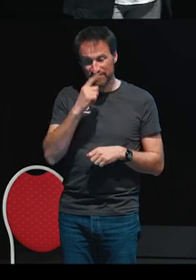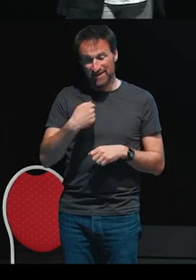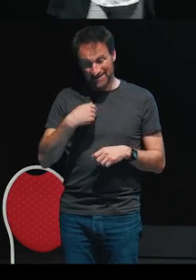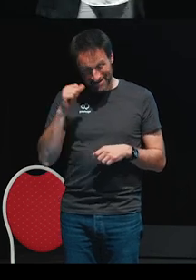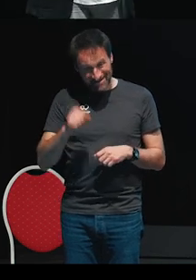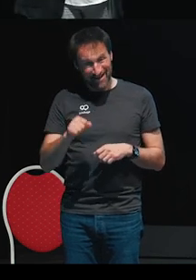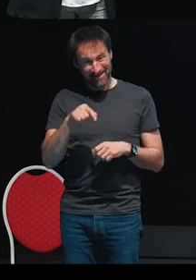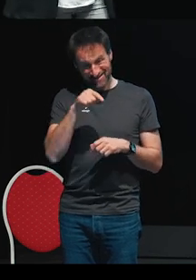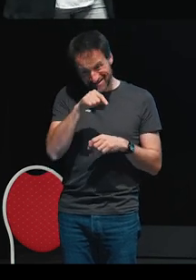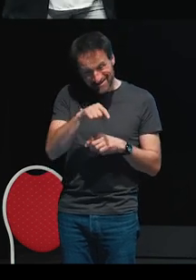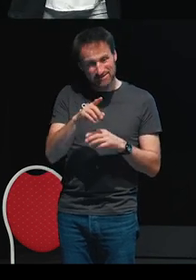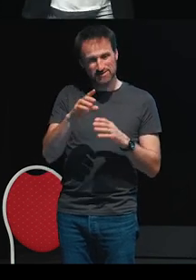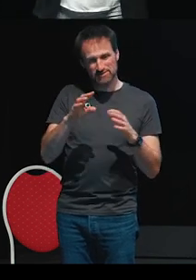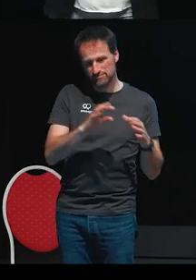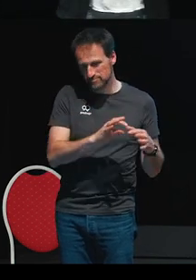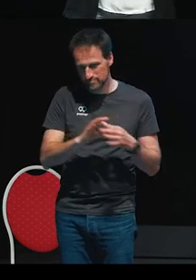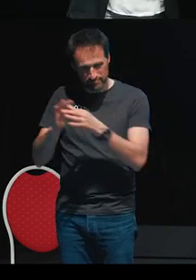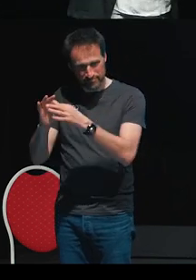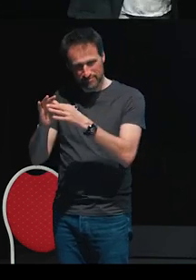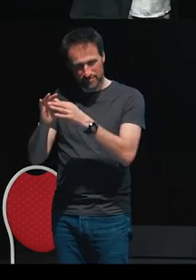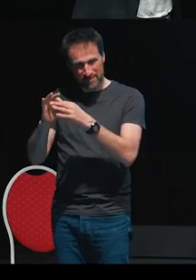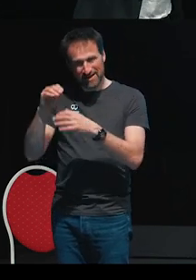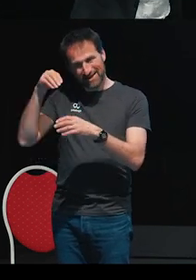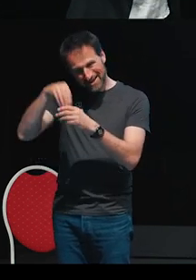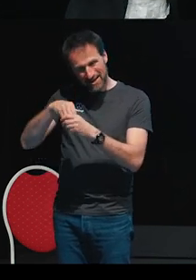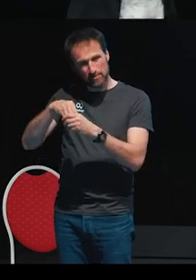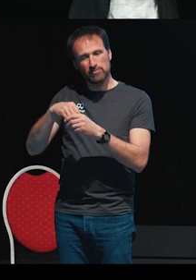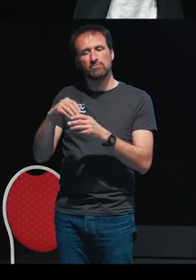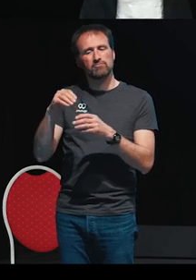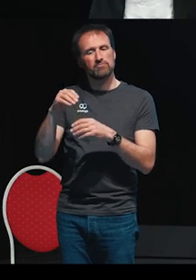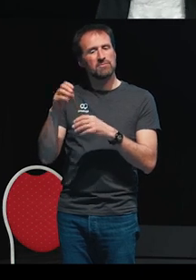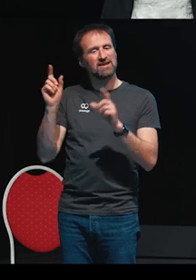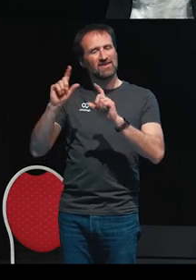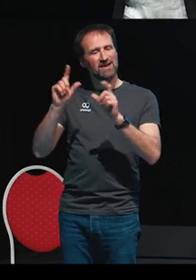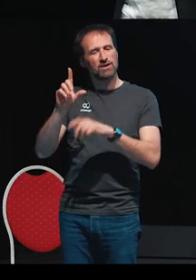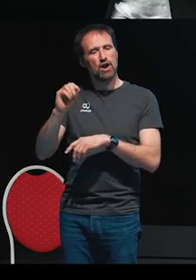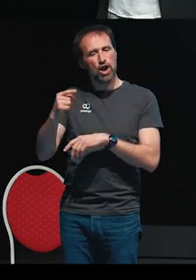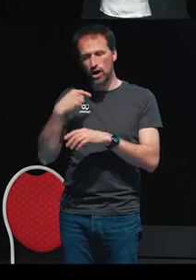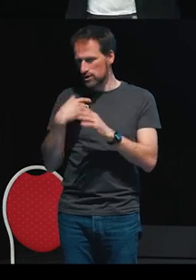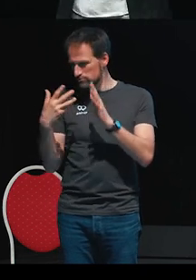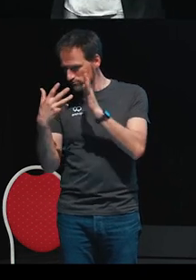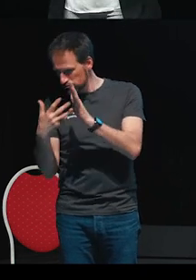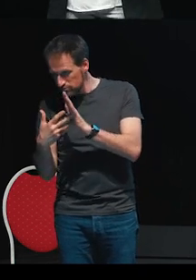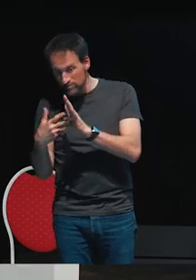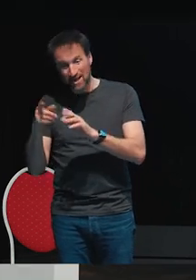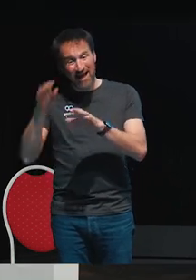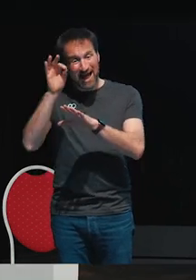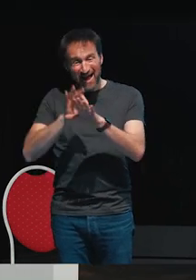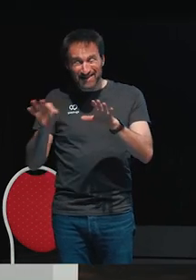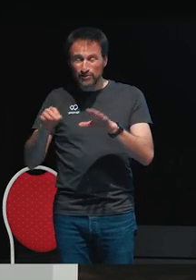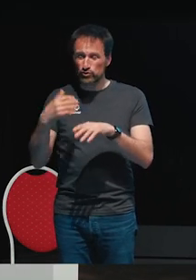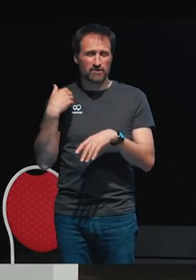that deposit, I checked with my event log. The architecture here was extremely